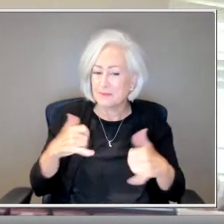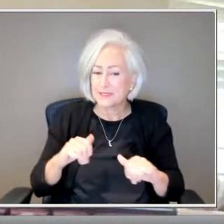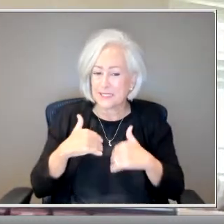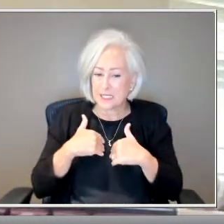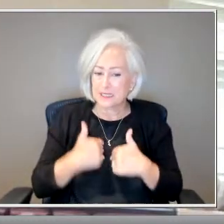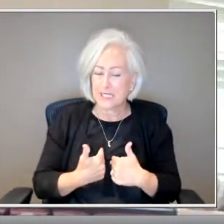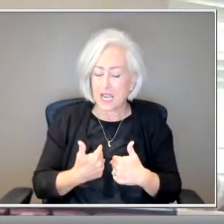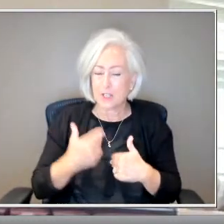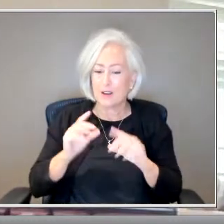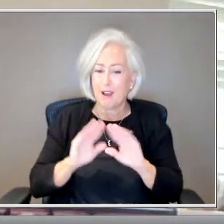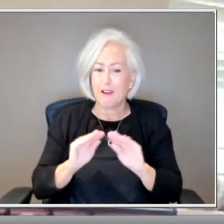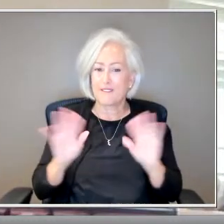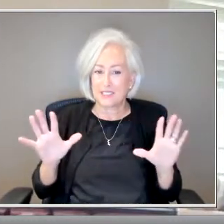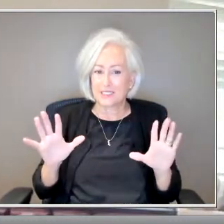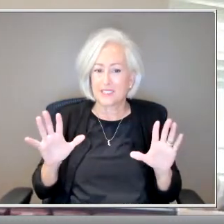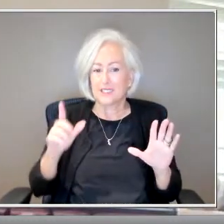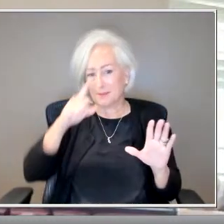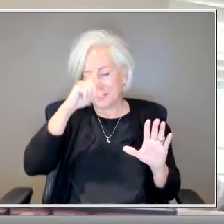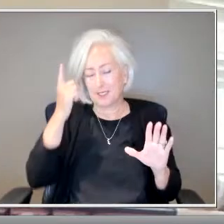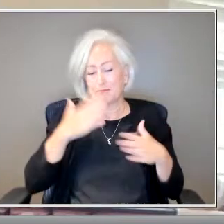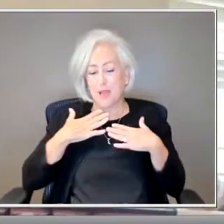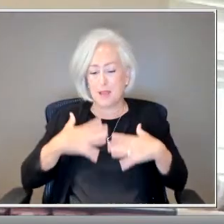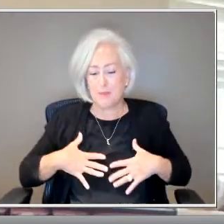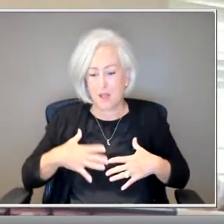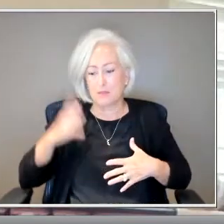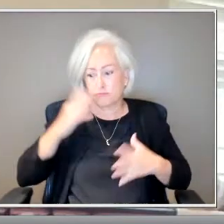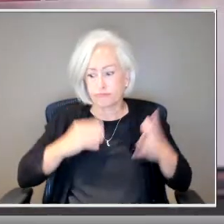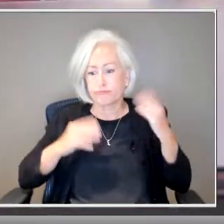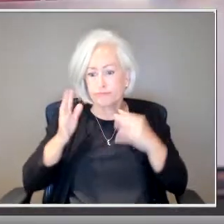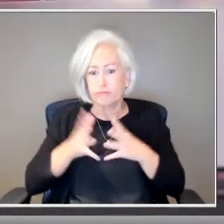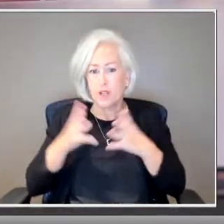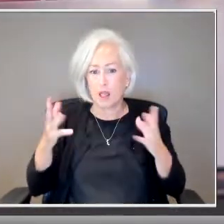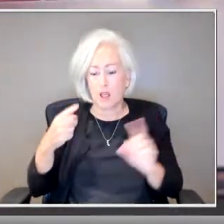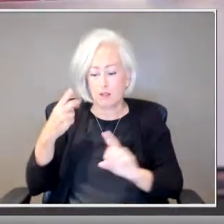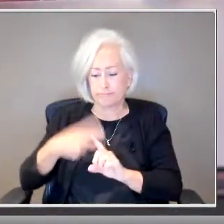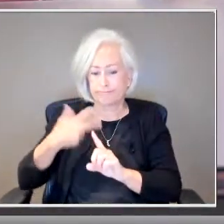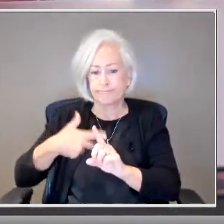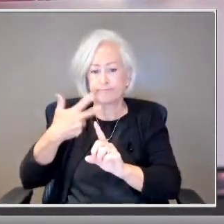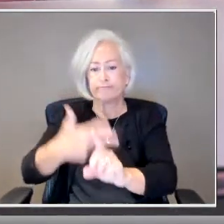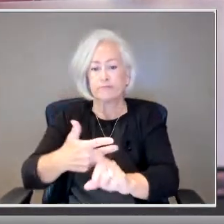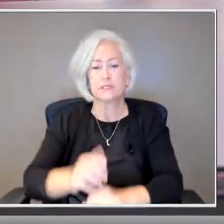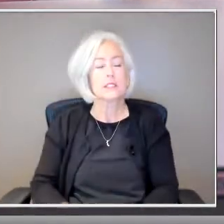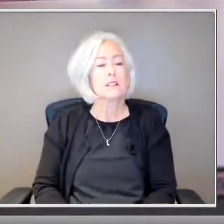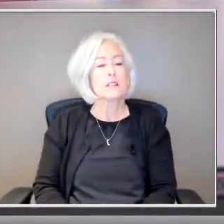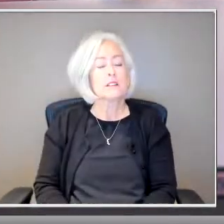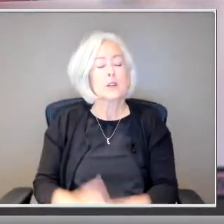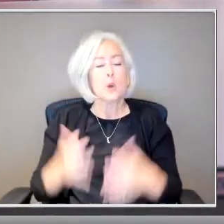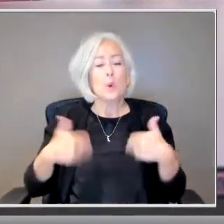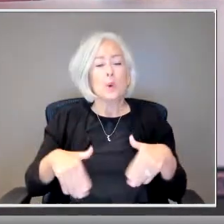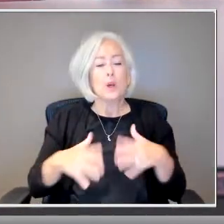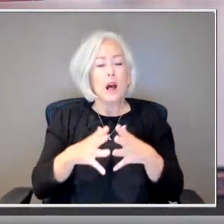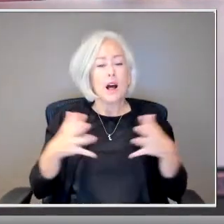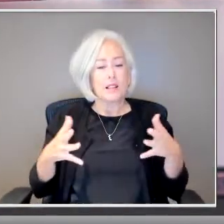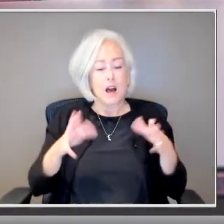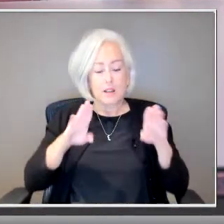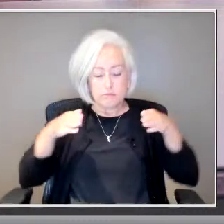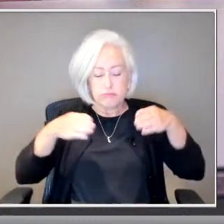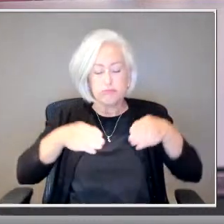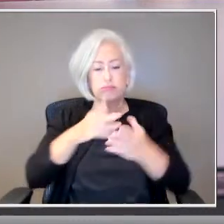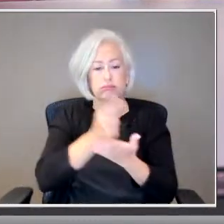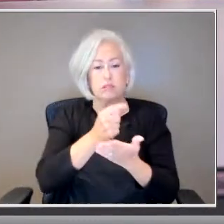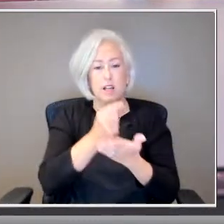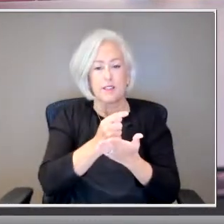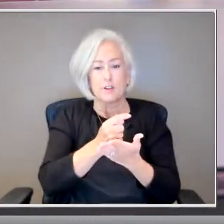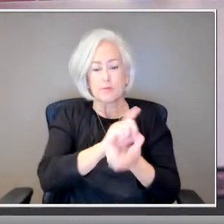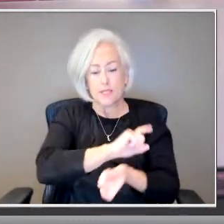over the last few months. I bet. Dr. Porter, there are a lot of new therapies, targeted therapies that have changed the course